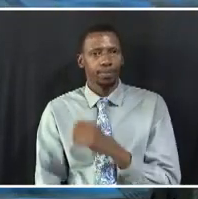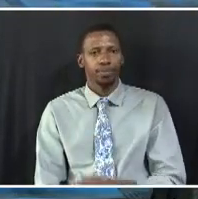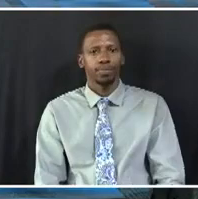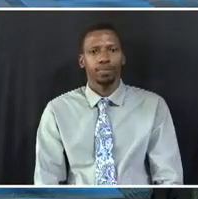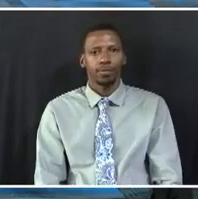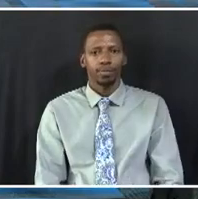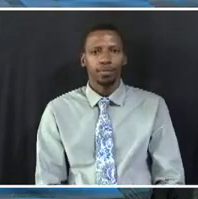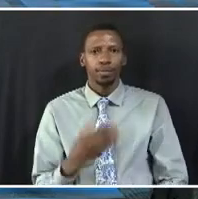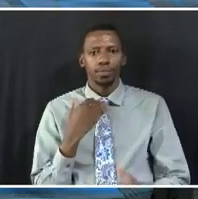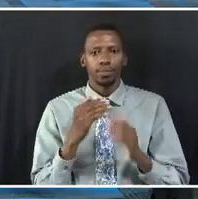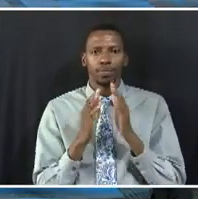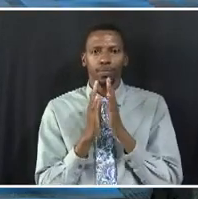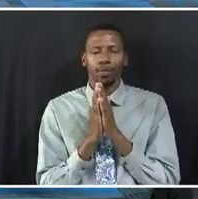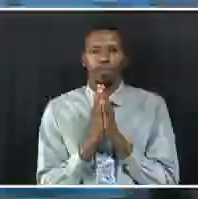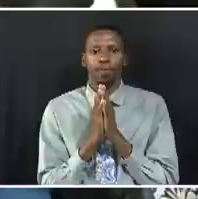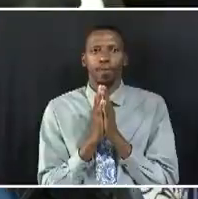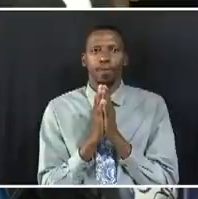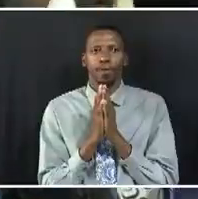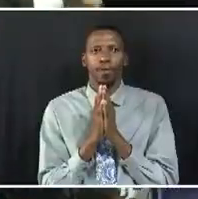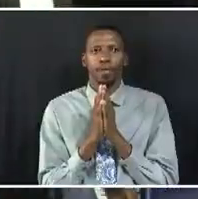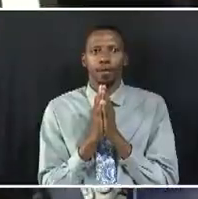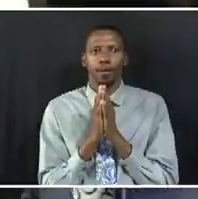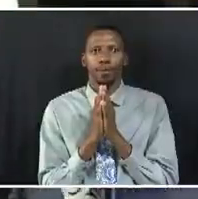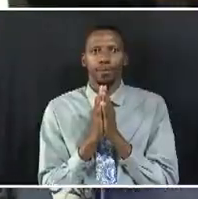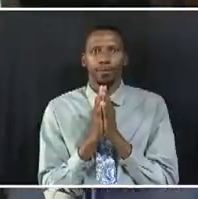We want to pray.